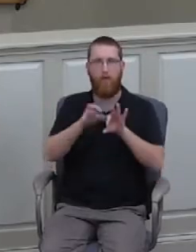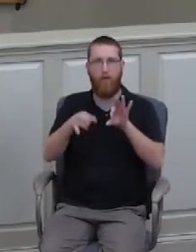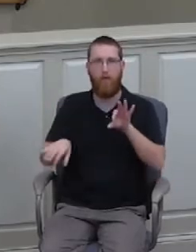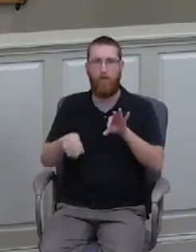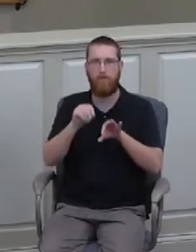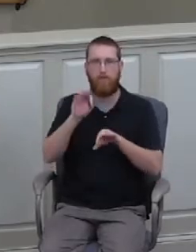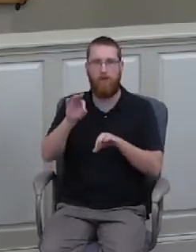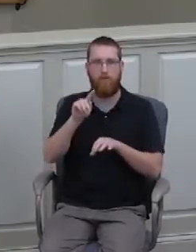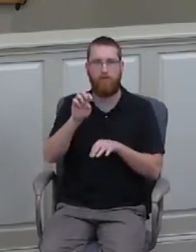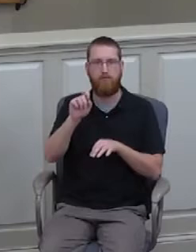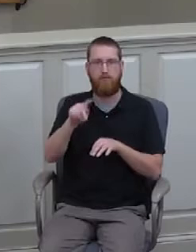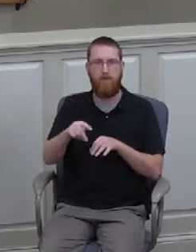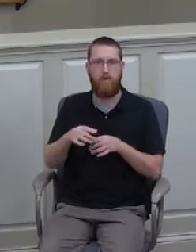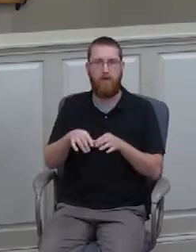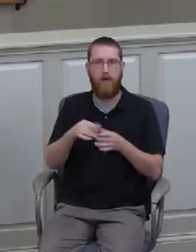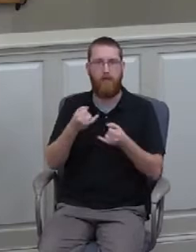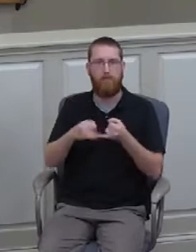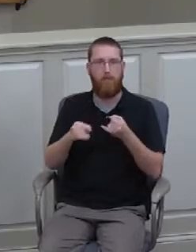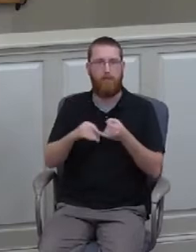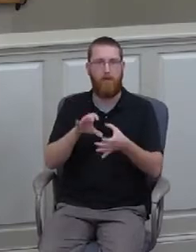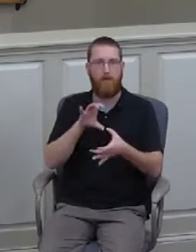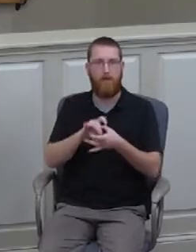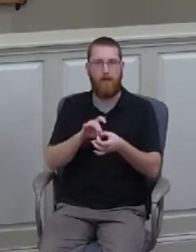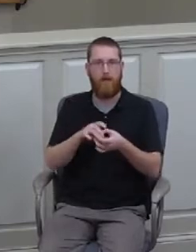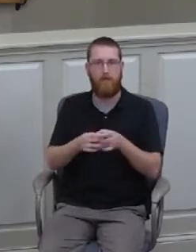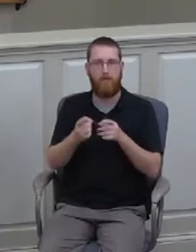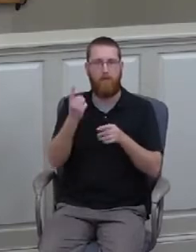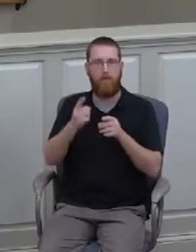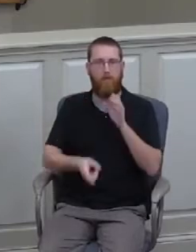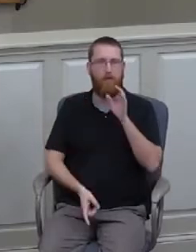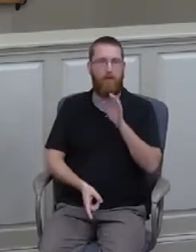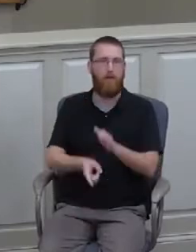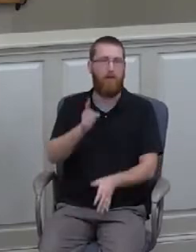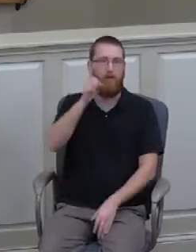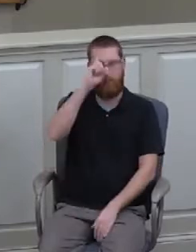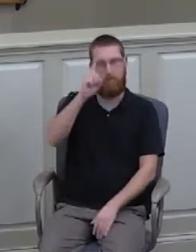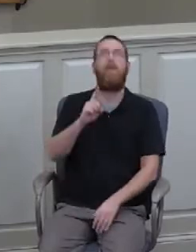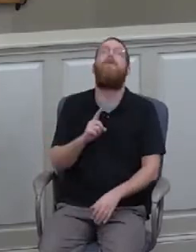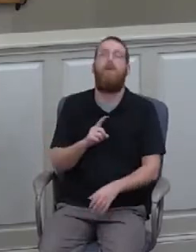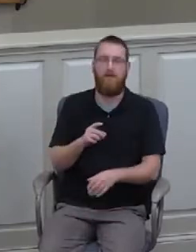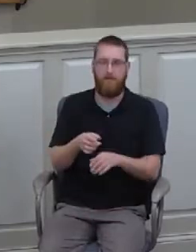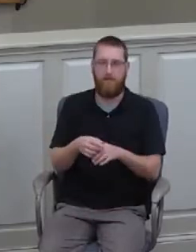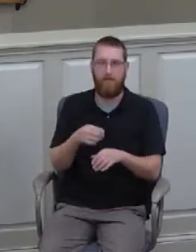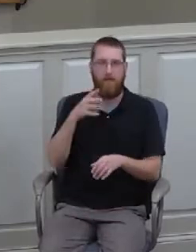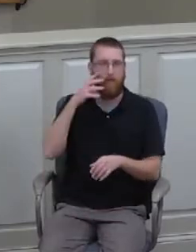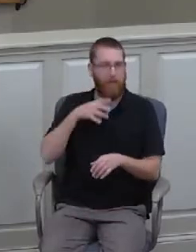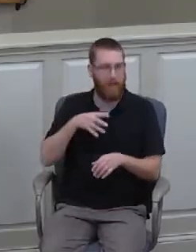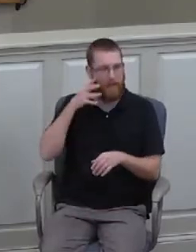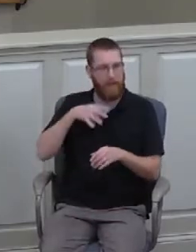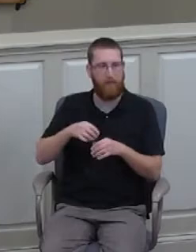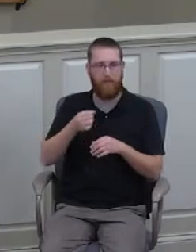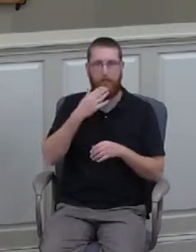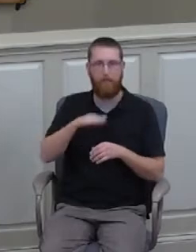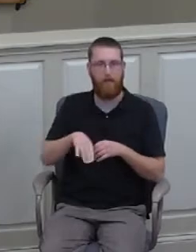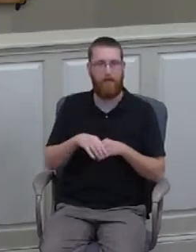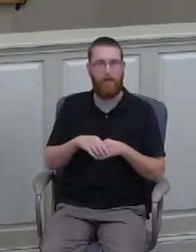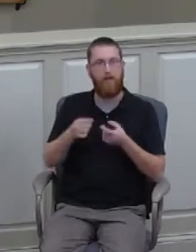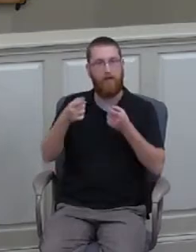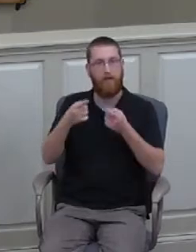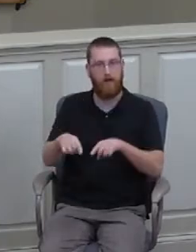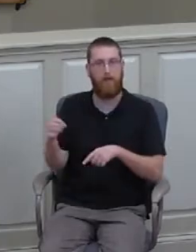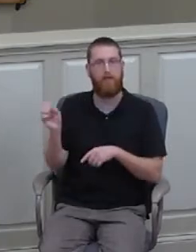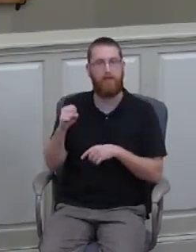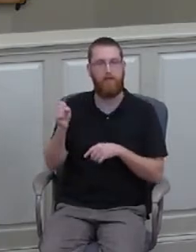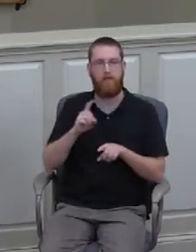some big metal couplings on there, and he'd caught one in the side of his head there, and it happens. But that just